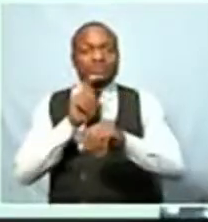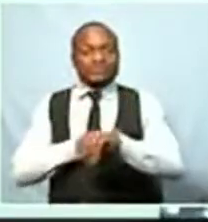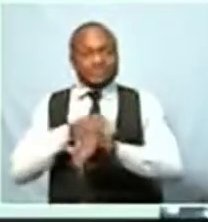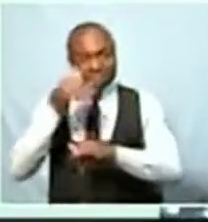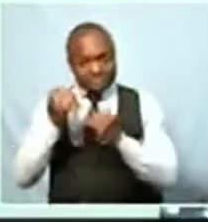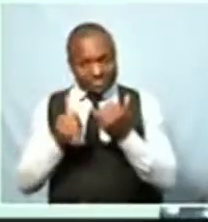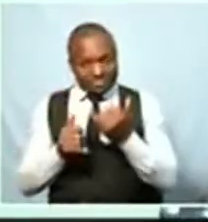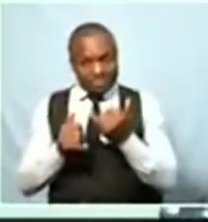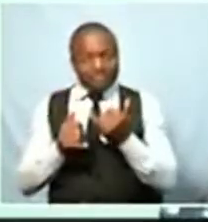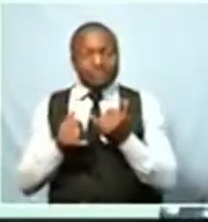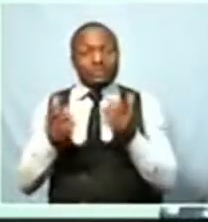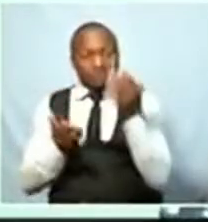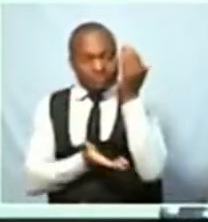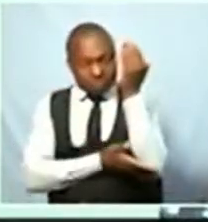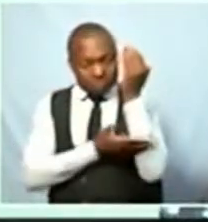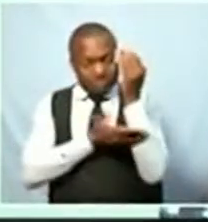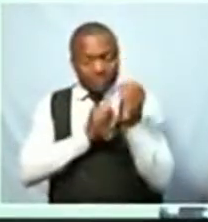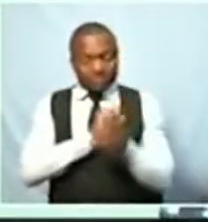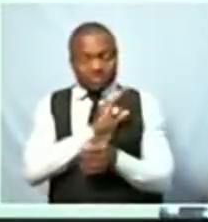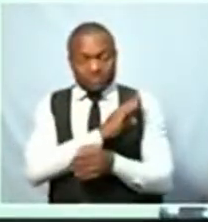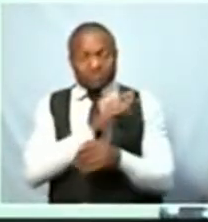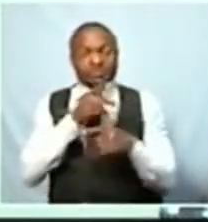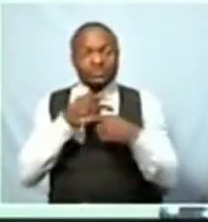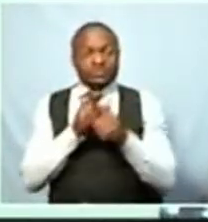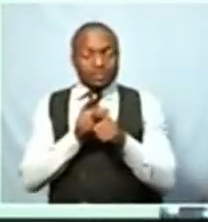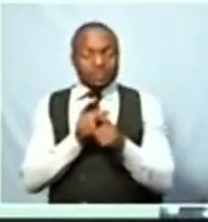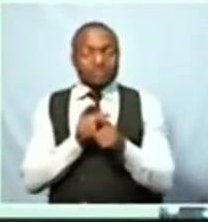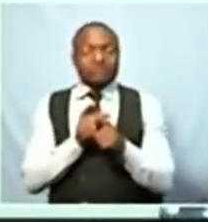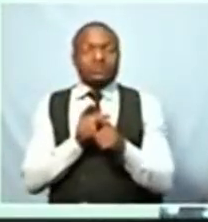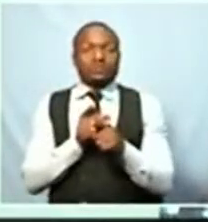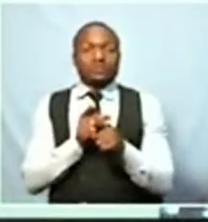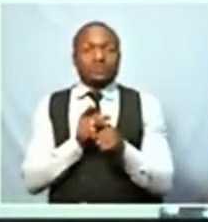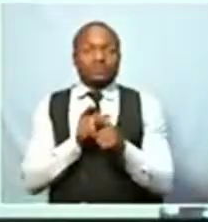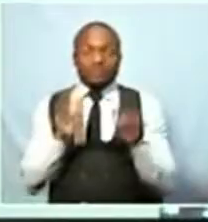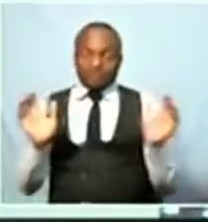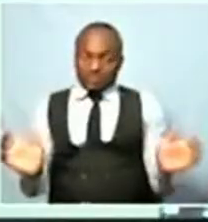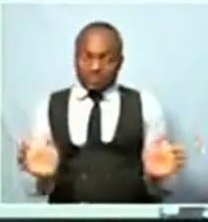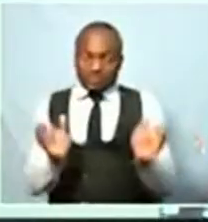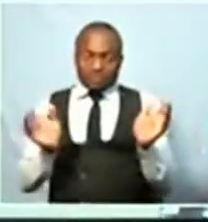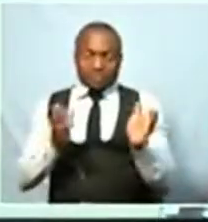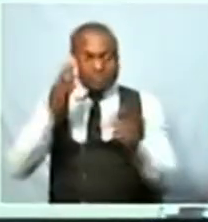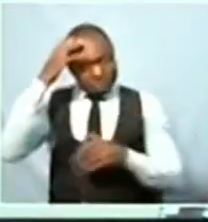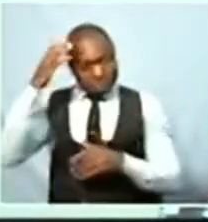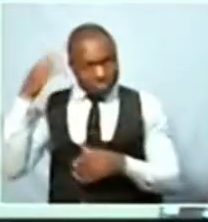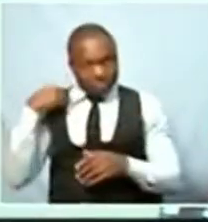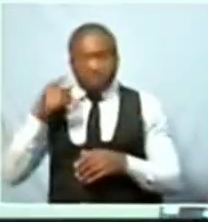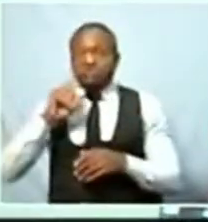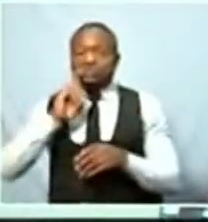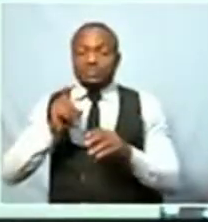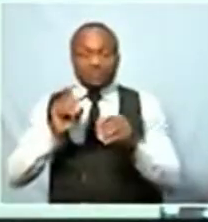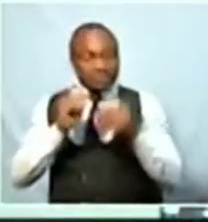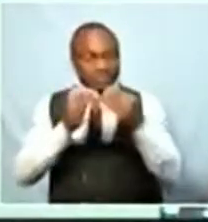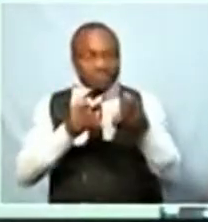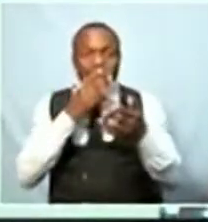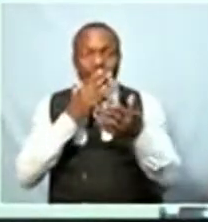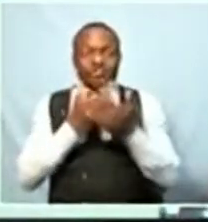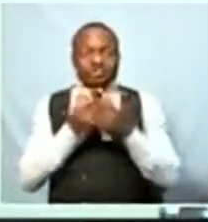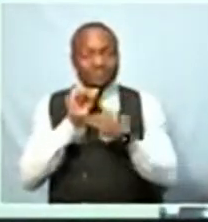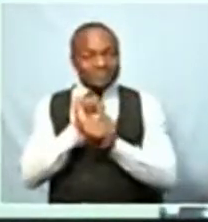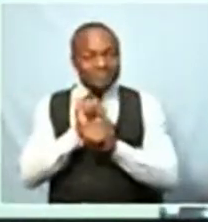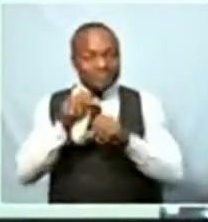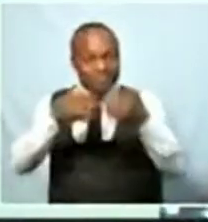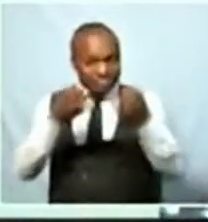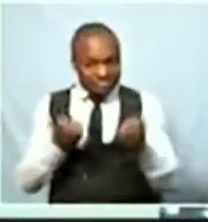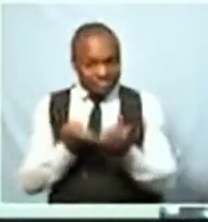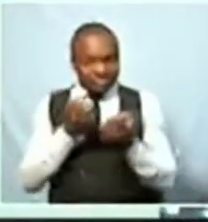Lastly, is to enhance staff productivity and morale. The office needs to provide a conducive work environment through the procurement